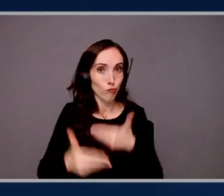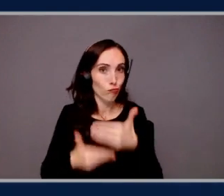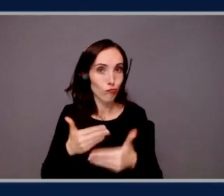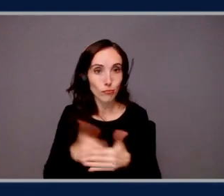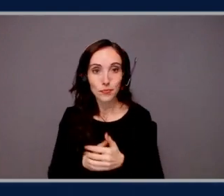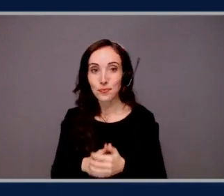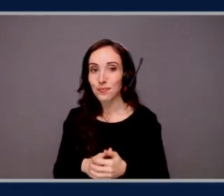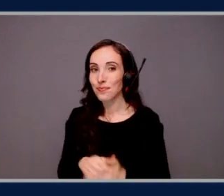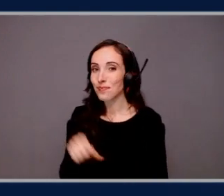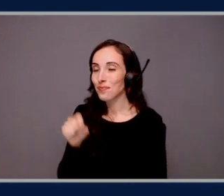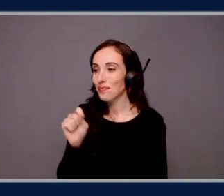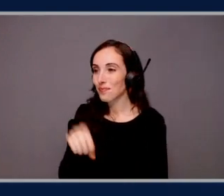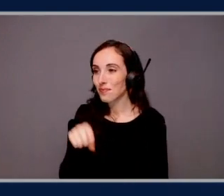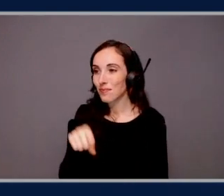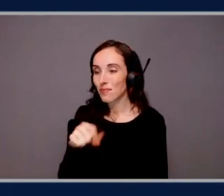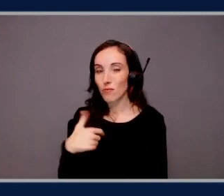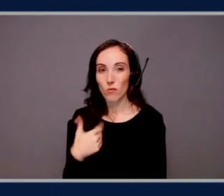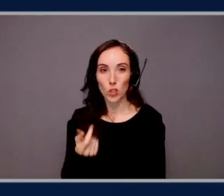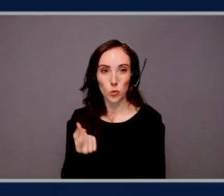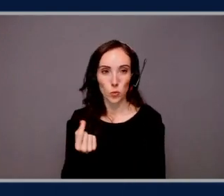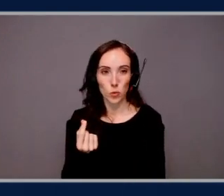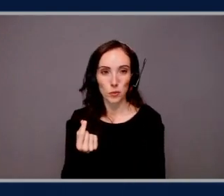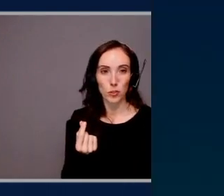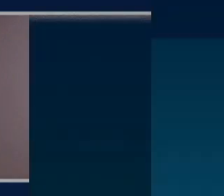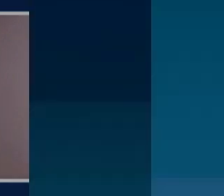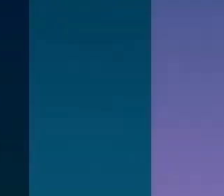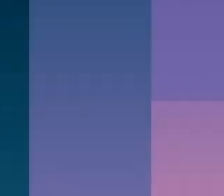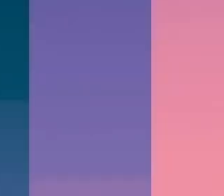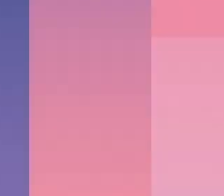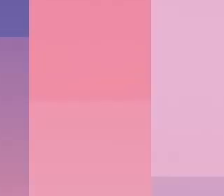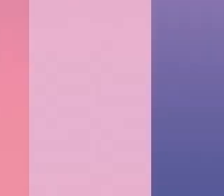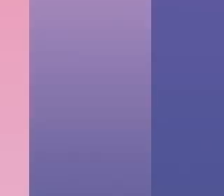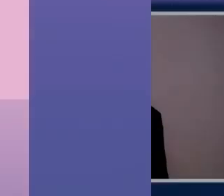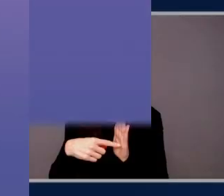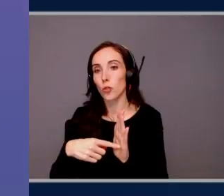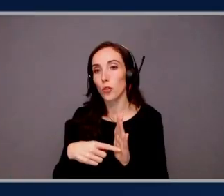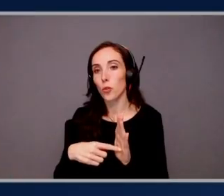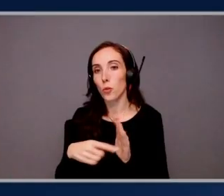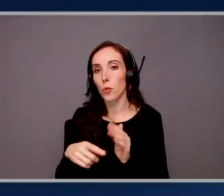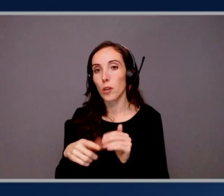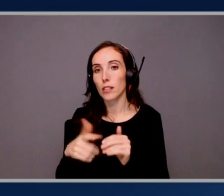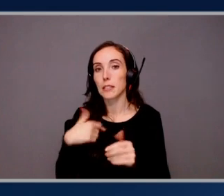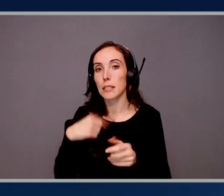So what I'm going to just do, just kind of give you an idea of what we're going to go through. As I mentioned, the